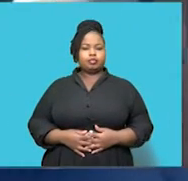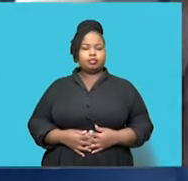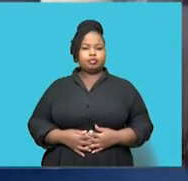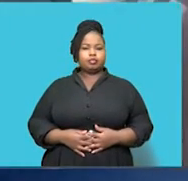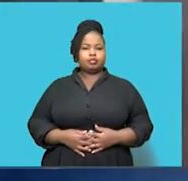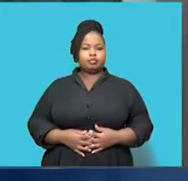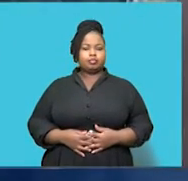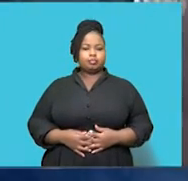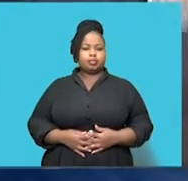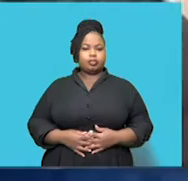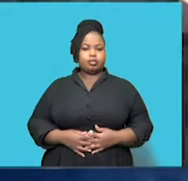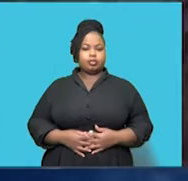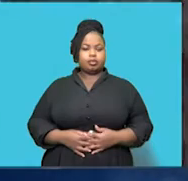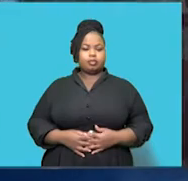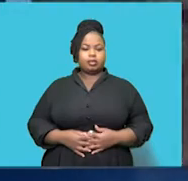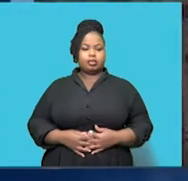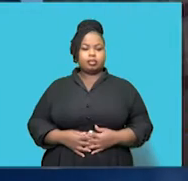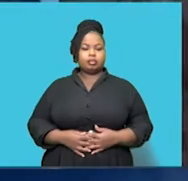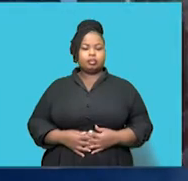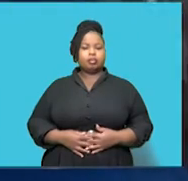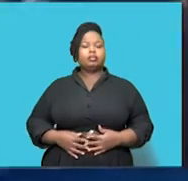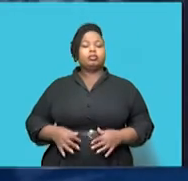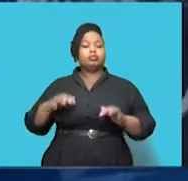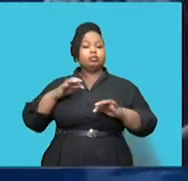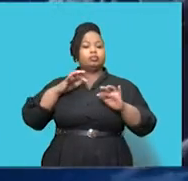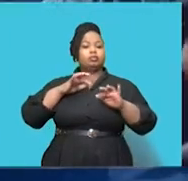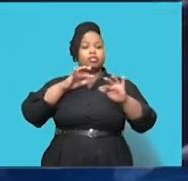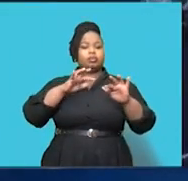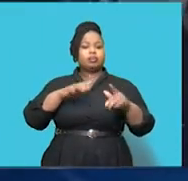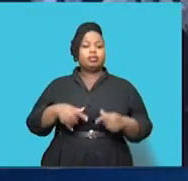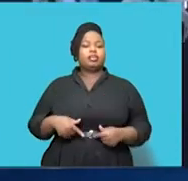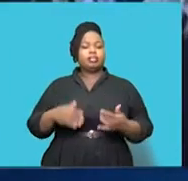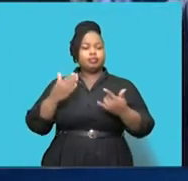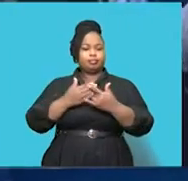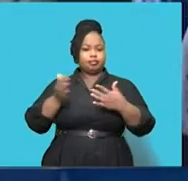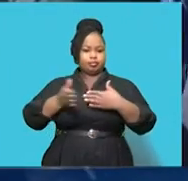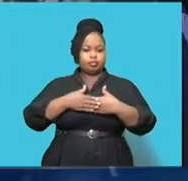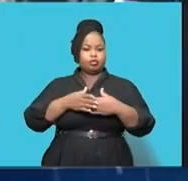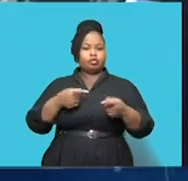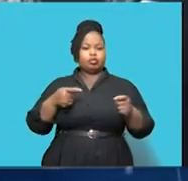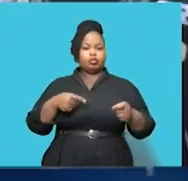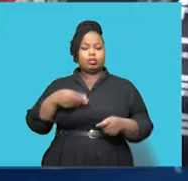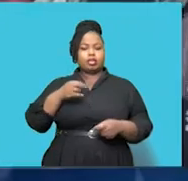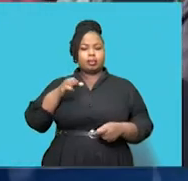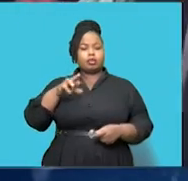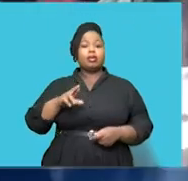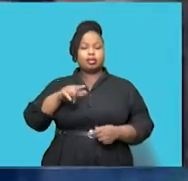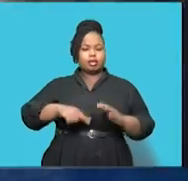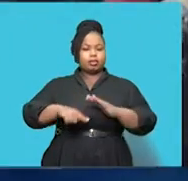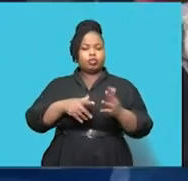Abahlali bakawati 24 babambe uqhankqalazo bavala amasango wevenkile Hyperland kwindawo yase